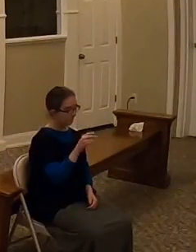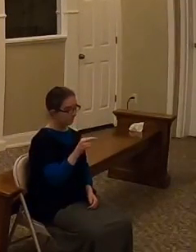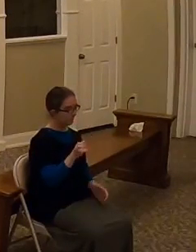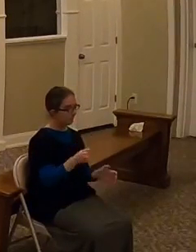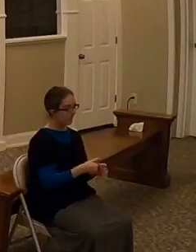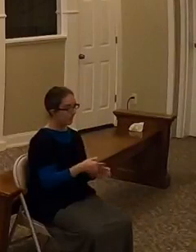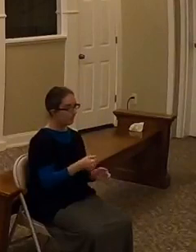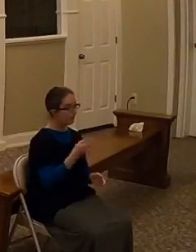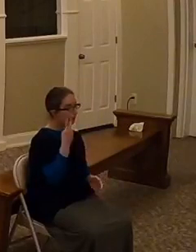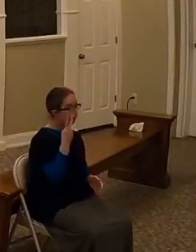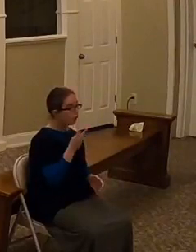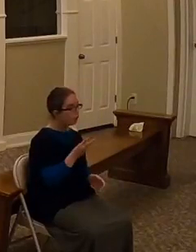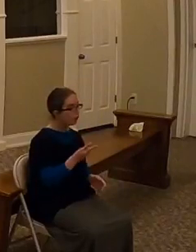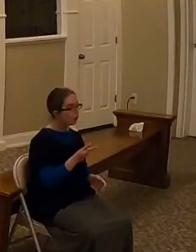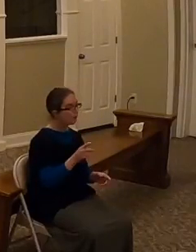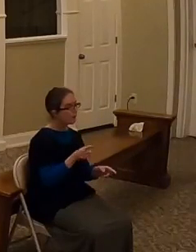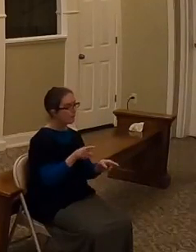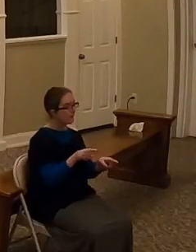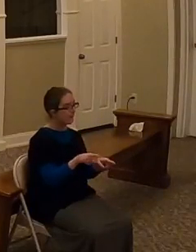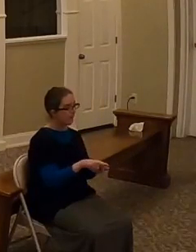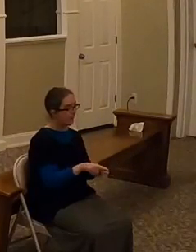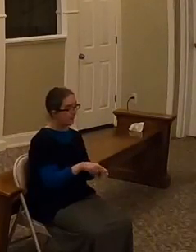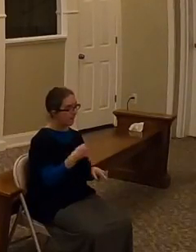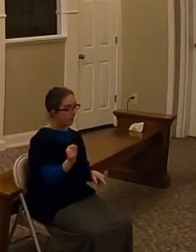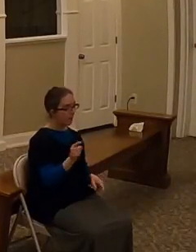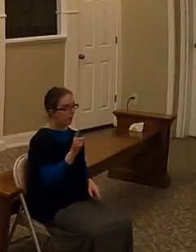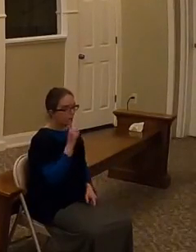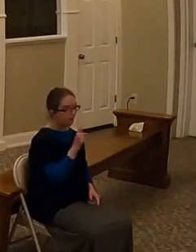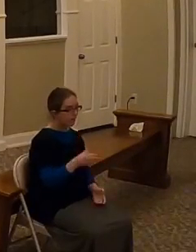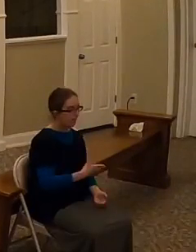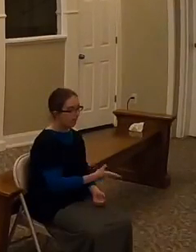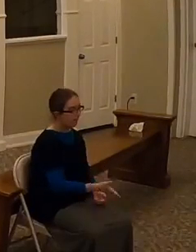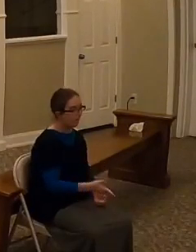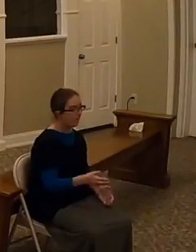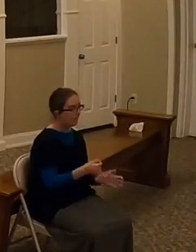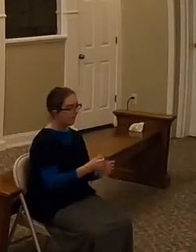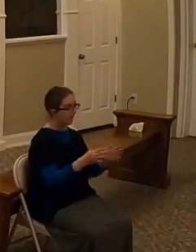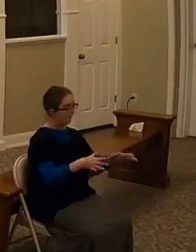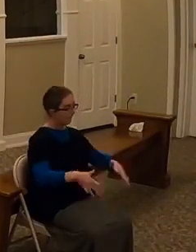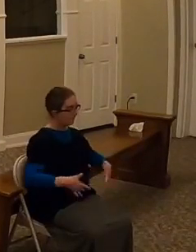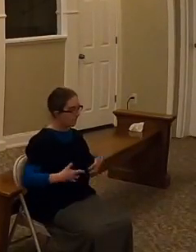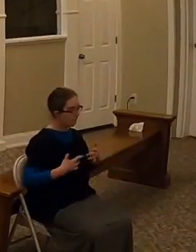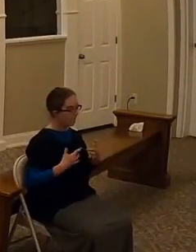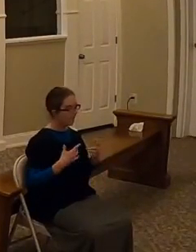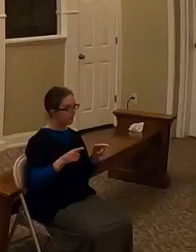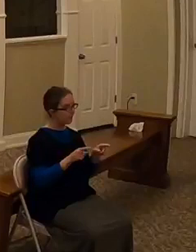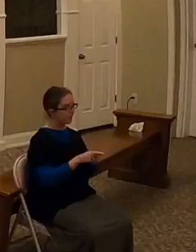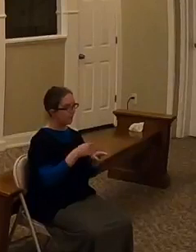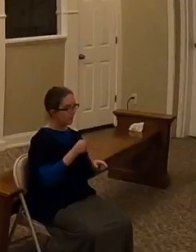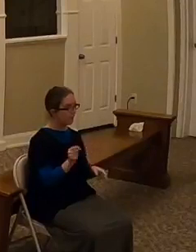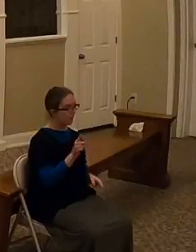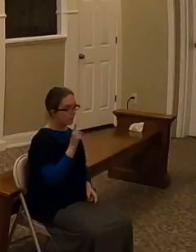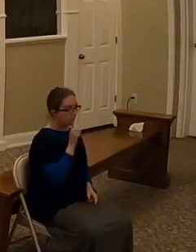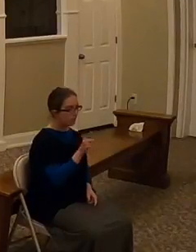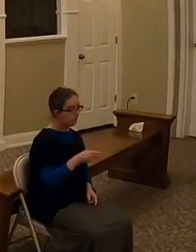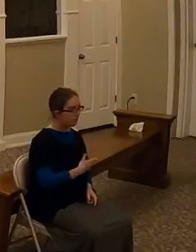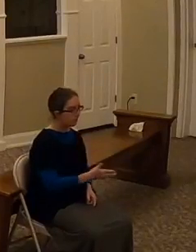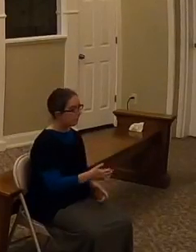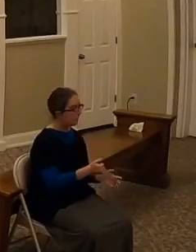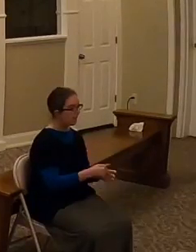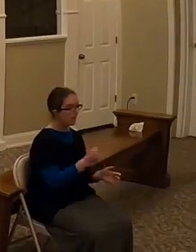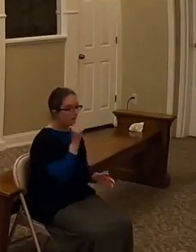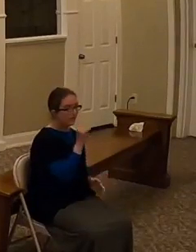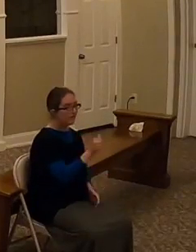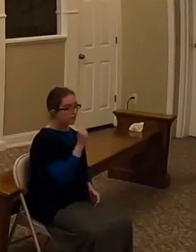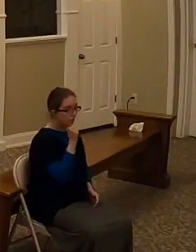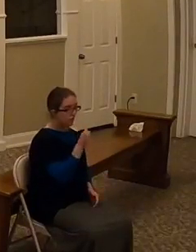It looks just like the real deal. It feels just like the real deal. But it ain't the